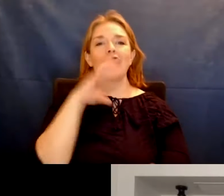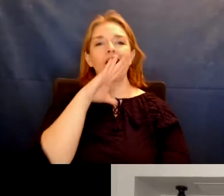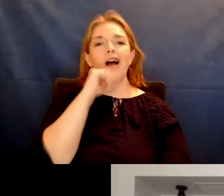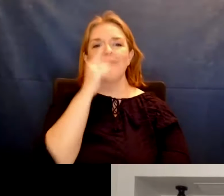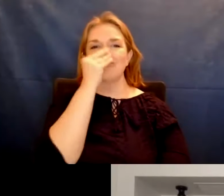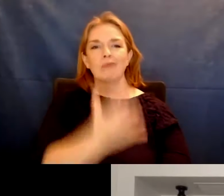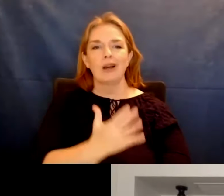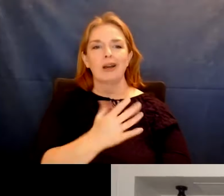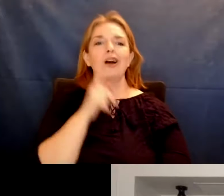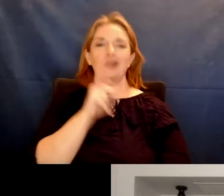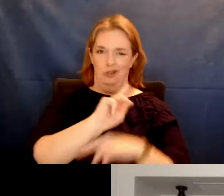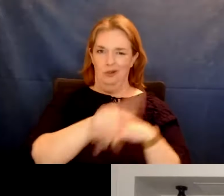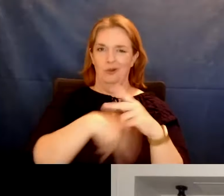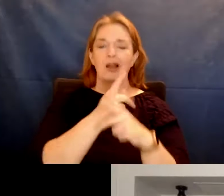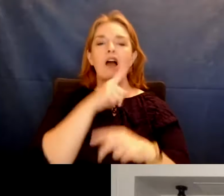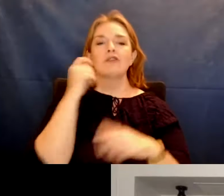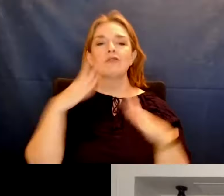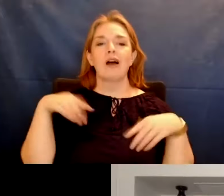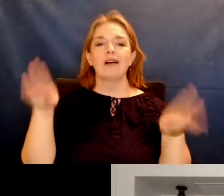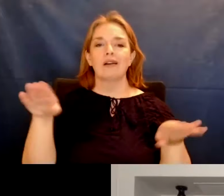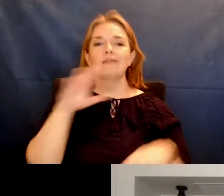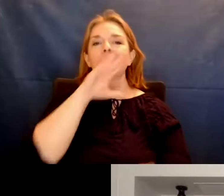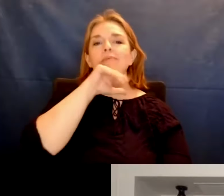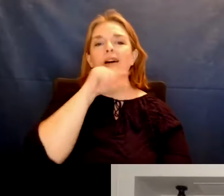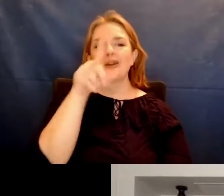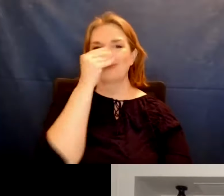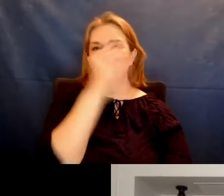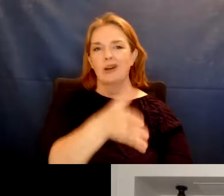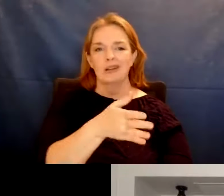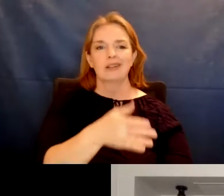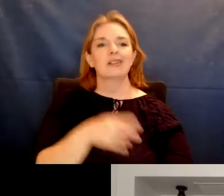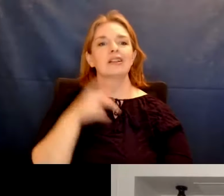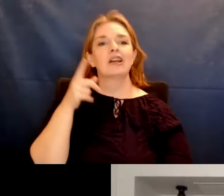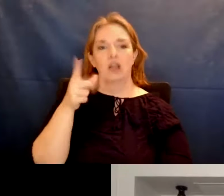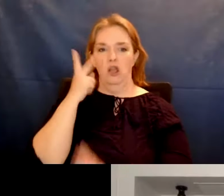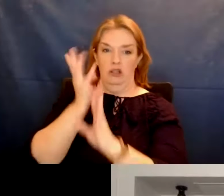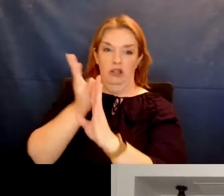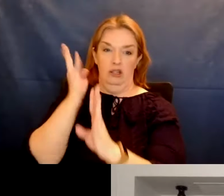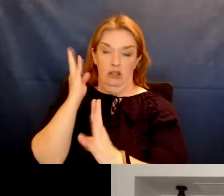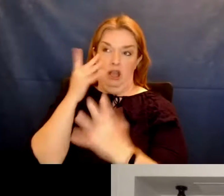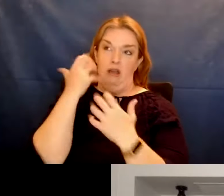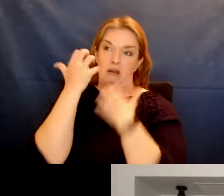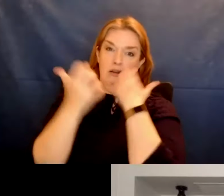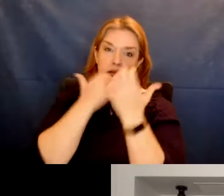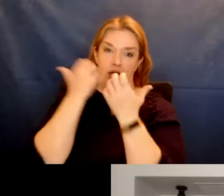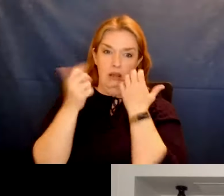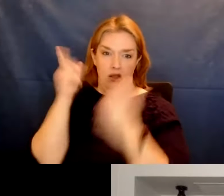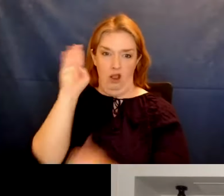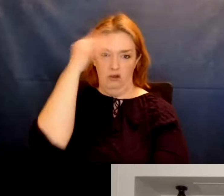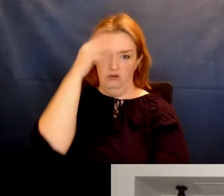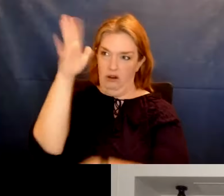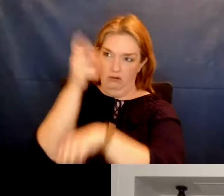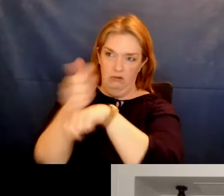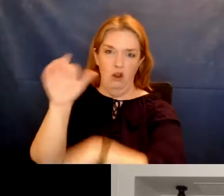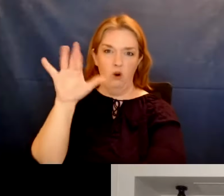You the kind of fly dry hogs won't mind. Pure find a die cry Trump hunt crime. Blue